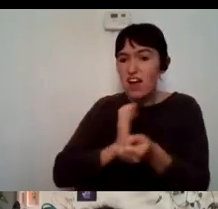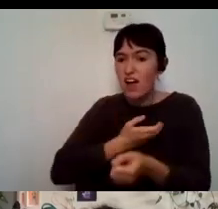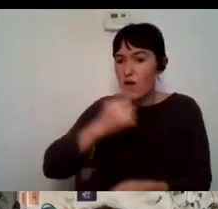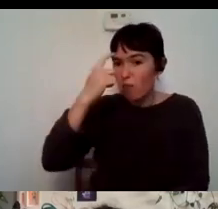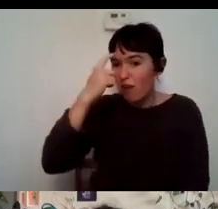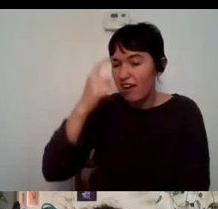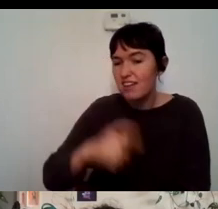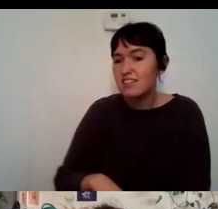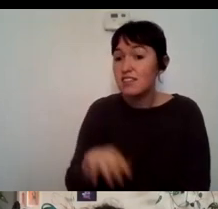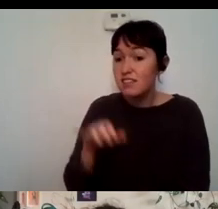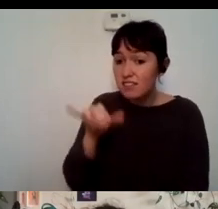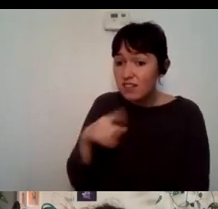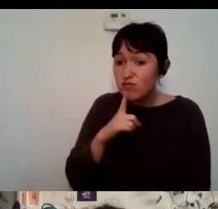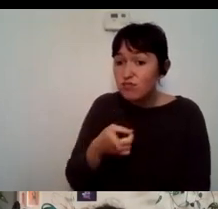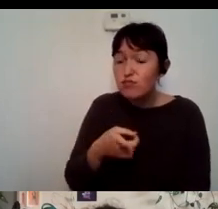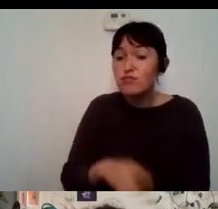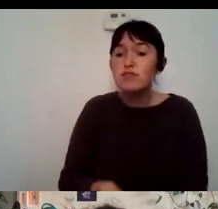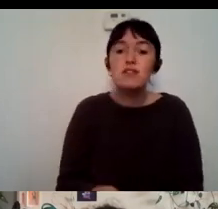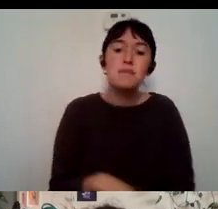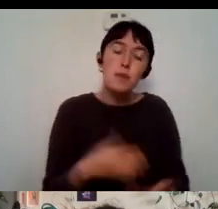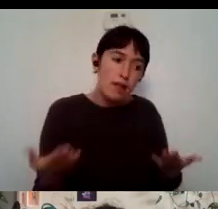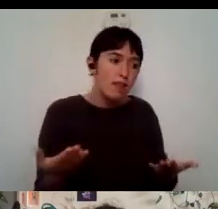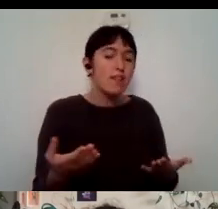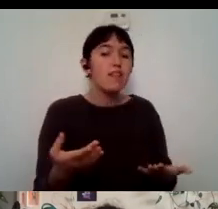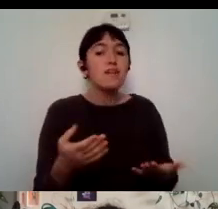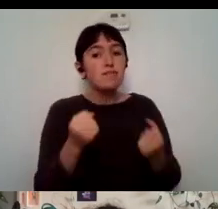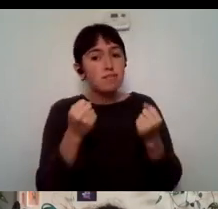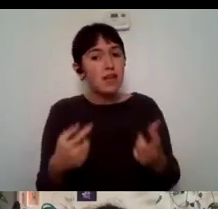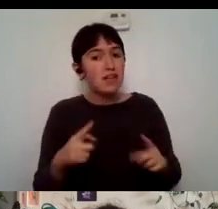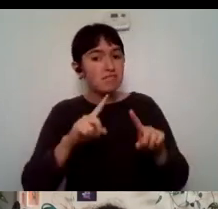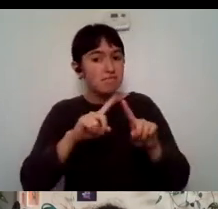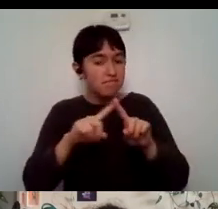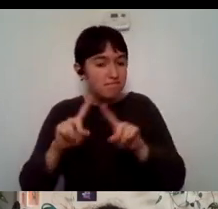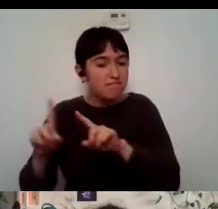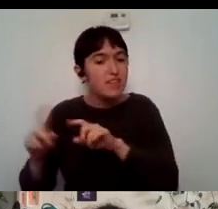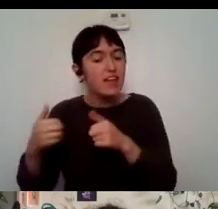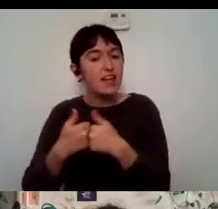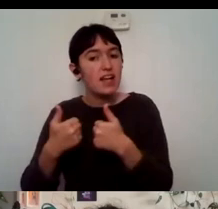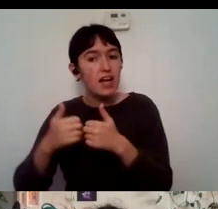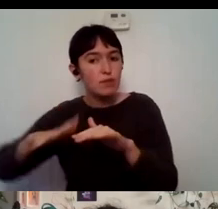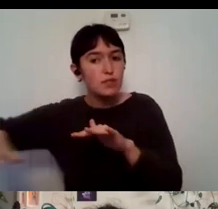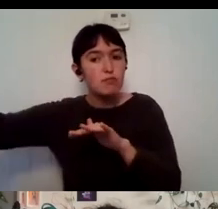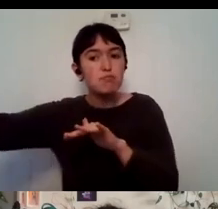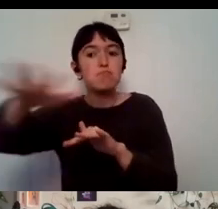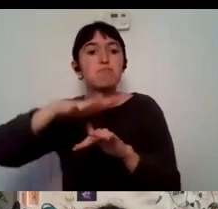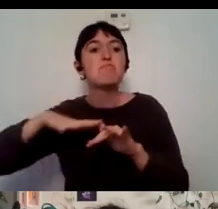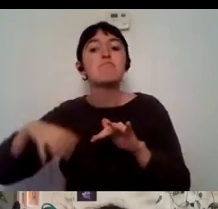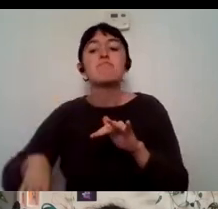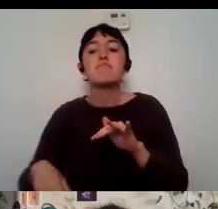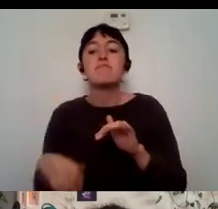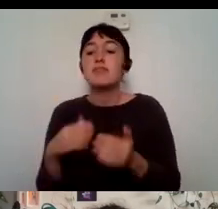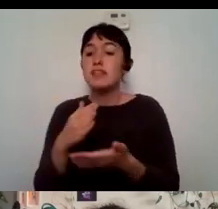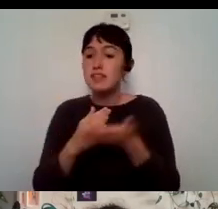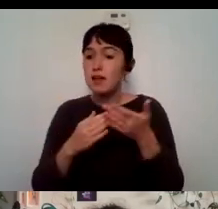Well, it would. There's lots of different games out there, and there are lots of games that have been studied